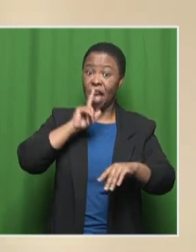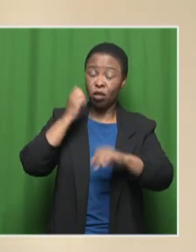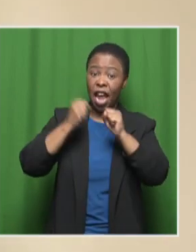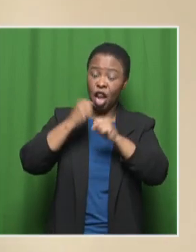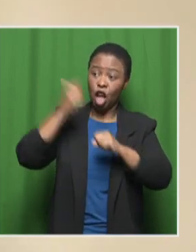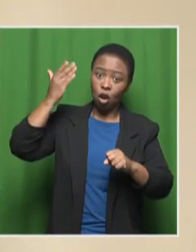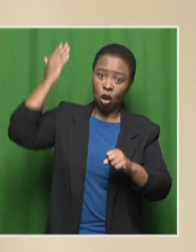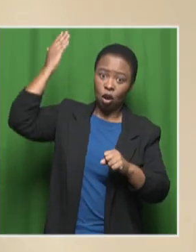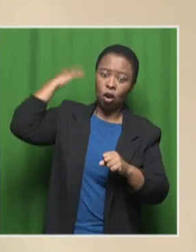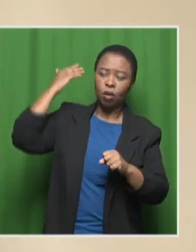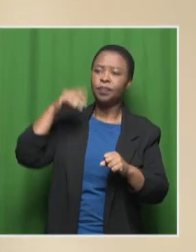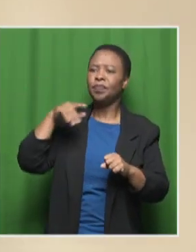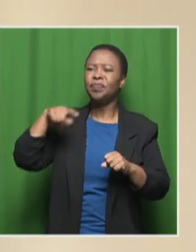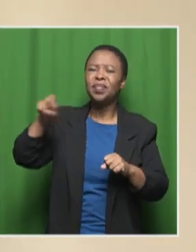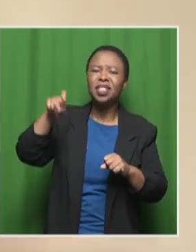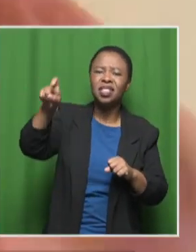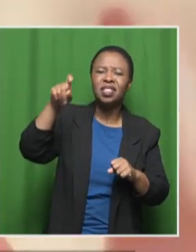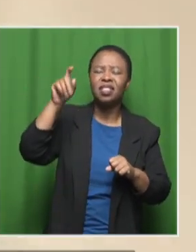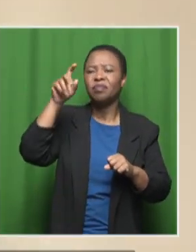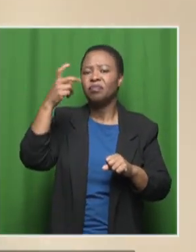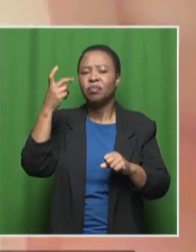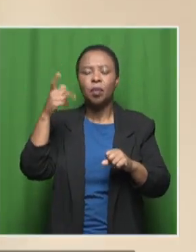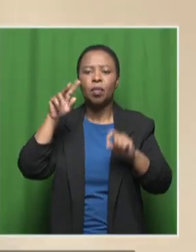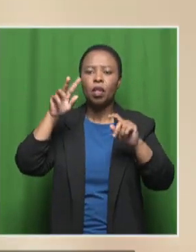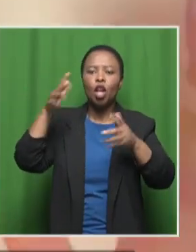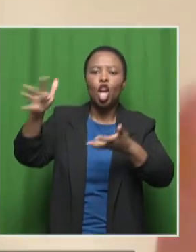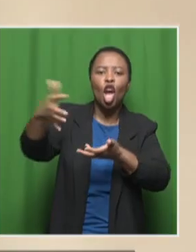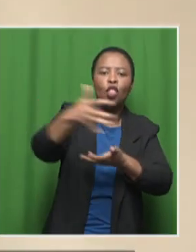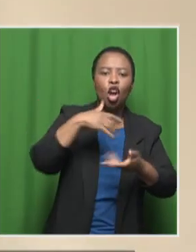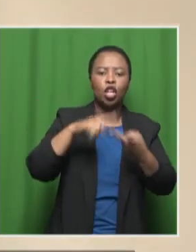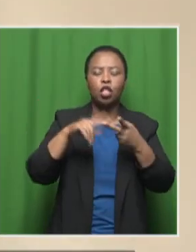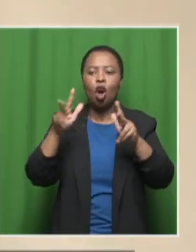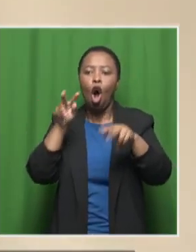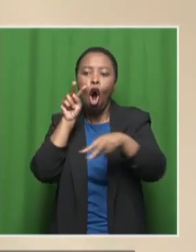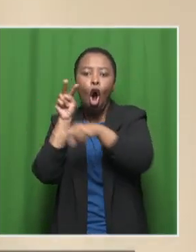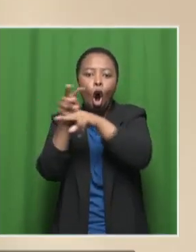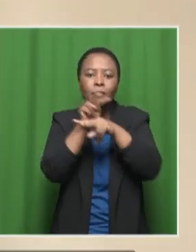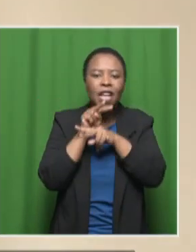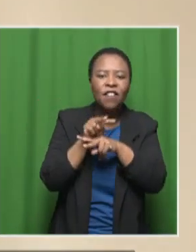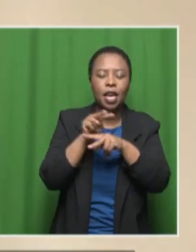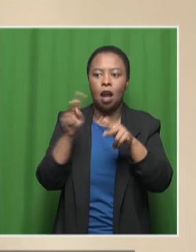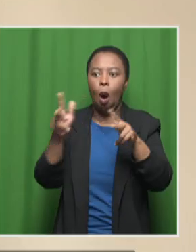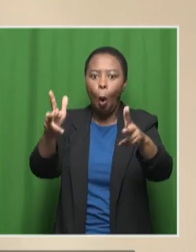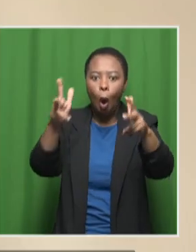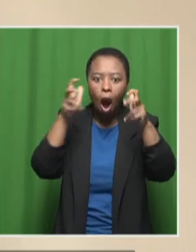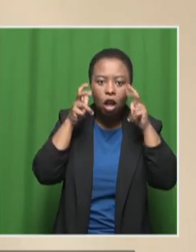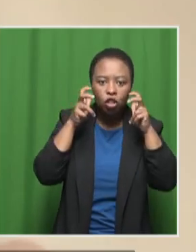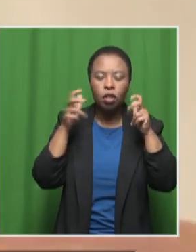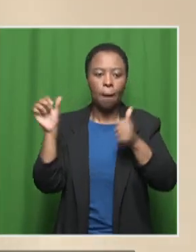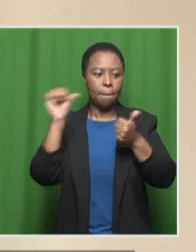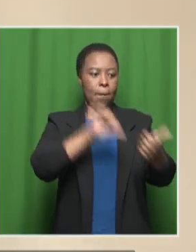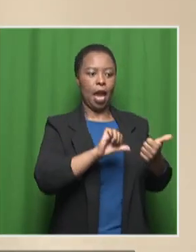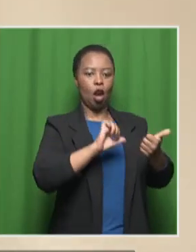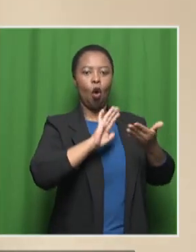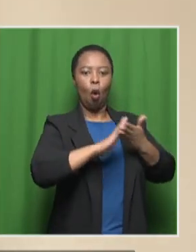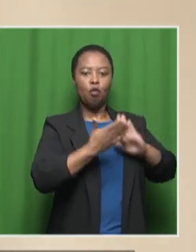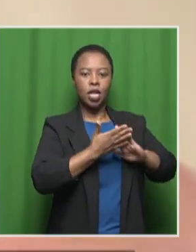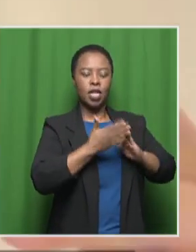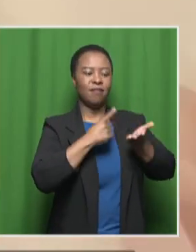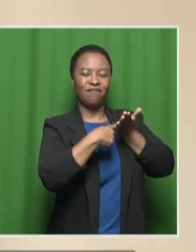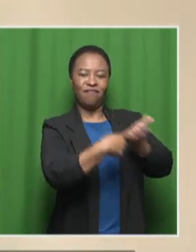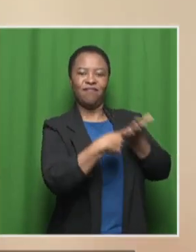hunting maybe, or you went gathering and you were observing and you were listening and you were watching, and then you came back to your community and you discussed that with